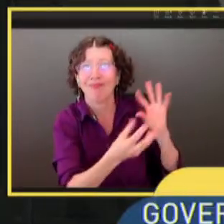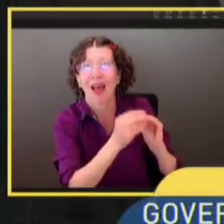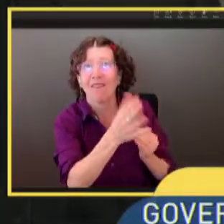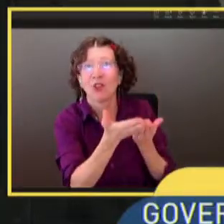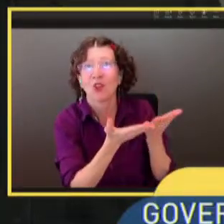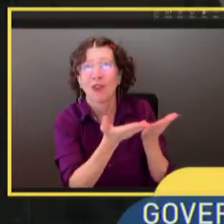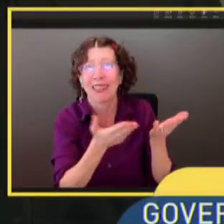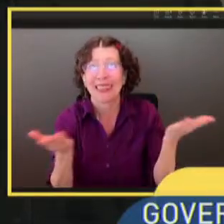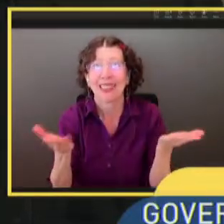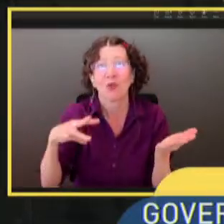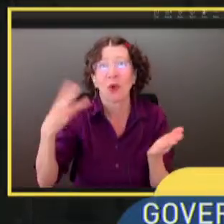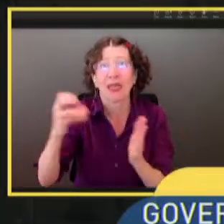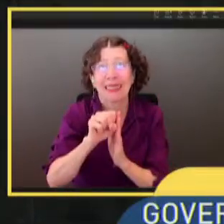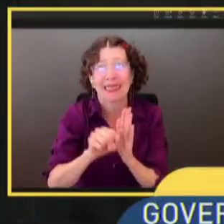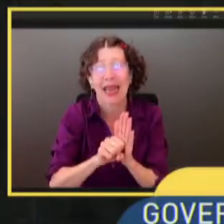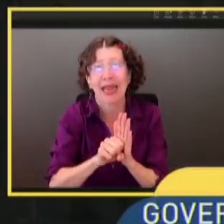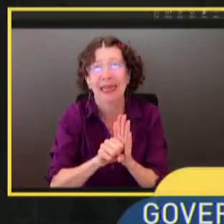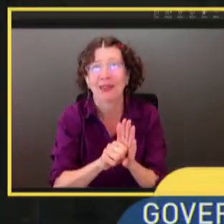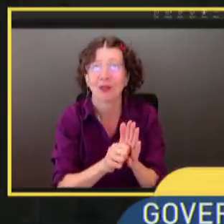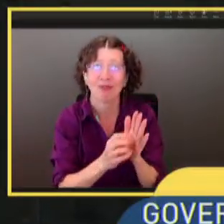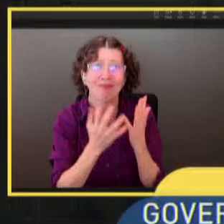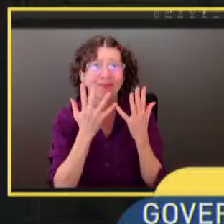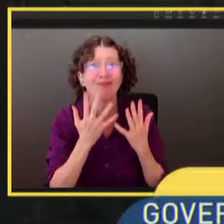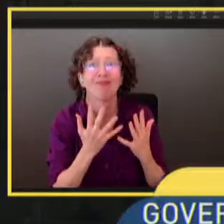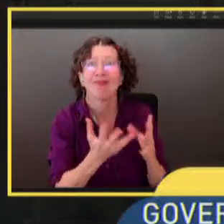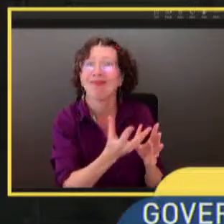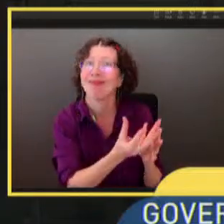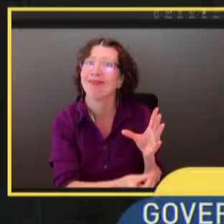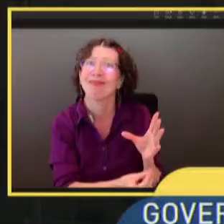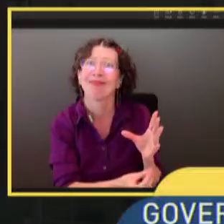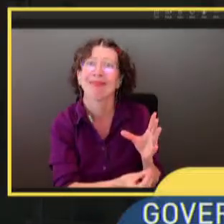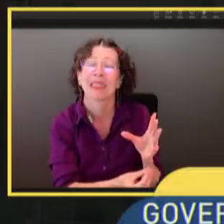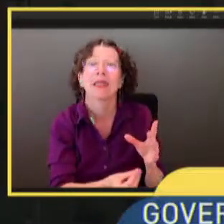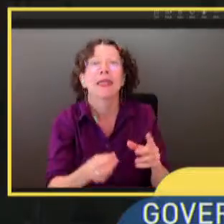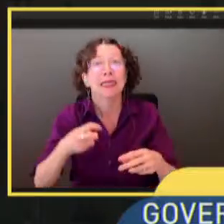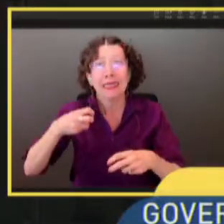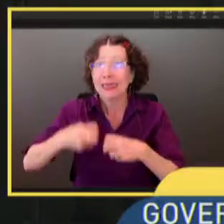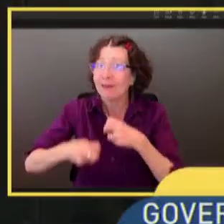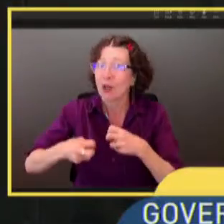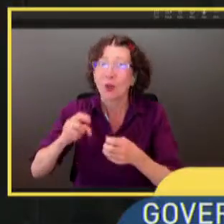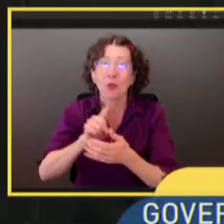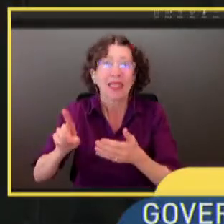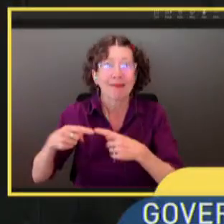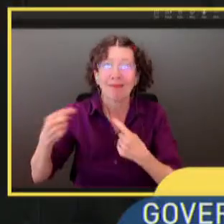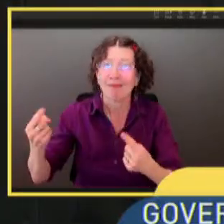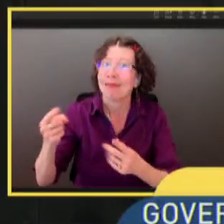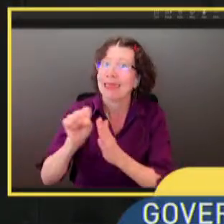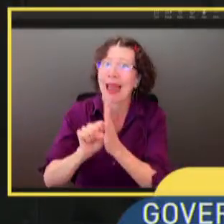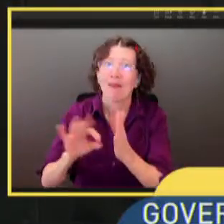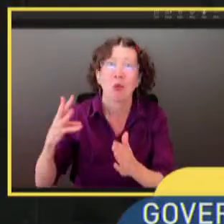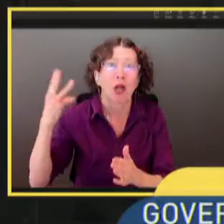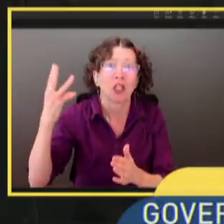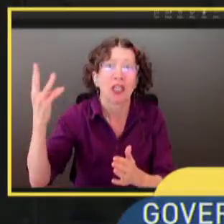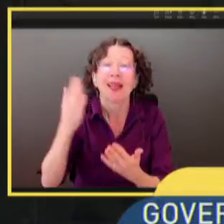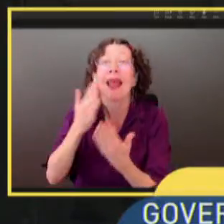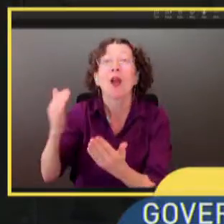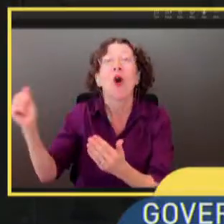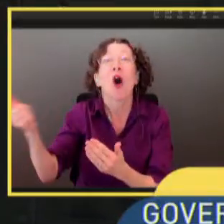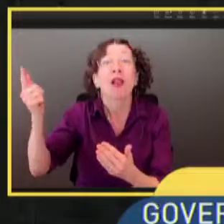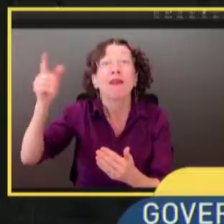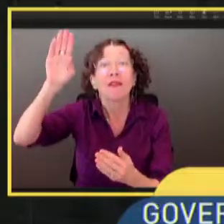loved her, and extend our deepest appreciation for her many, many years of service to the people of our state.